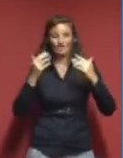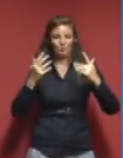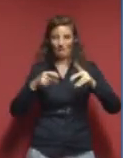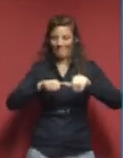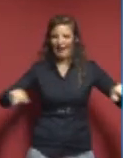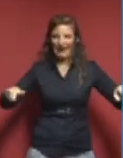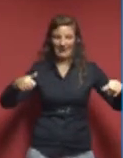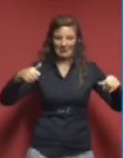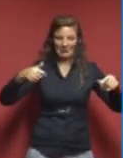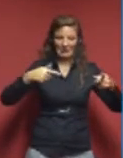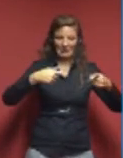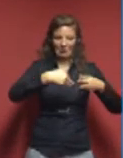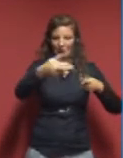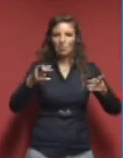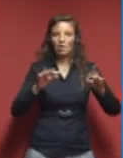Put in the laser.